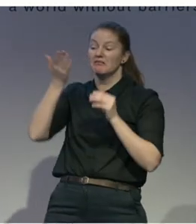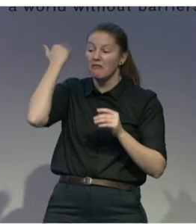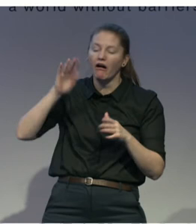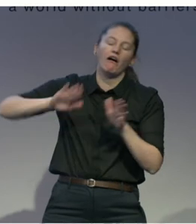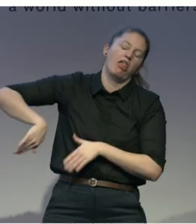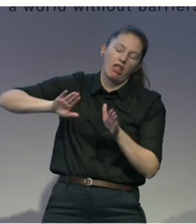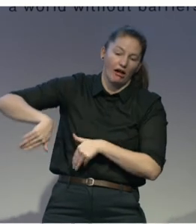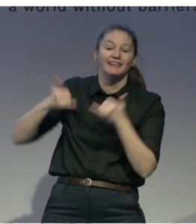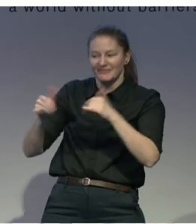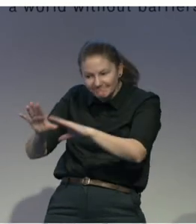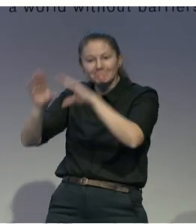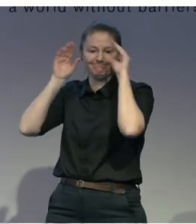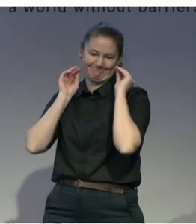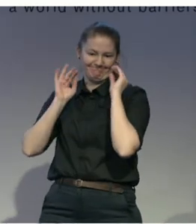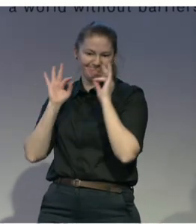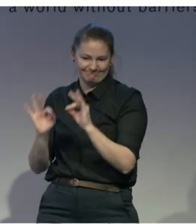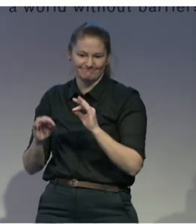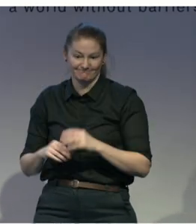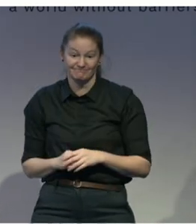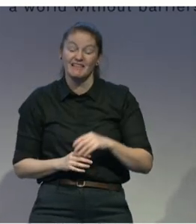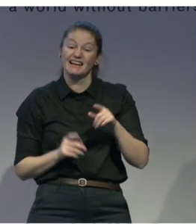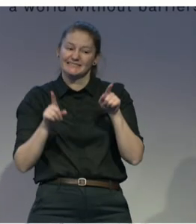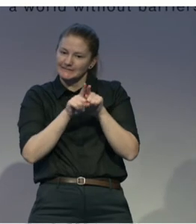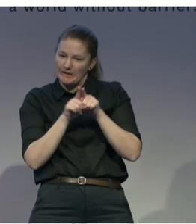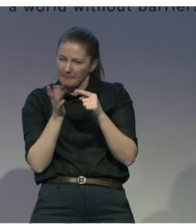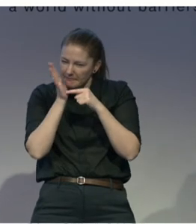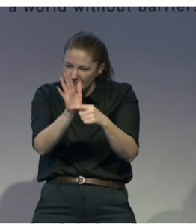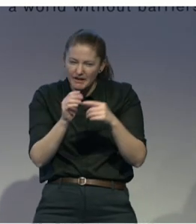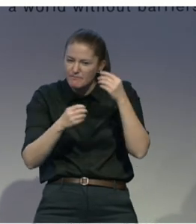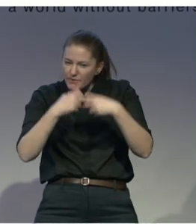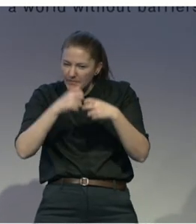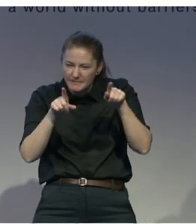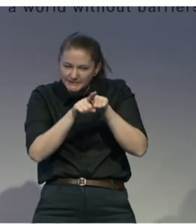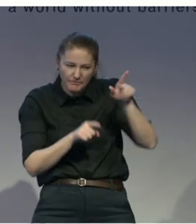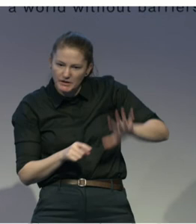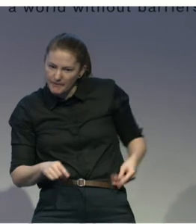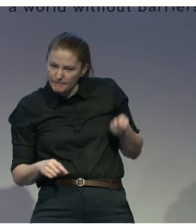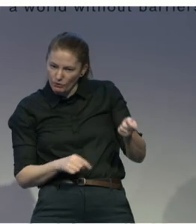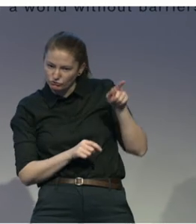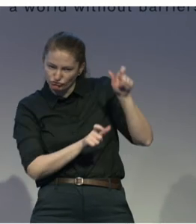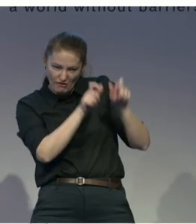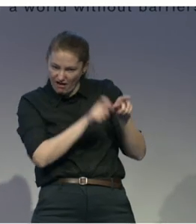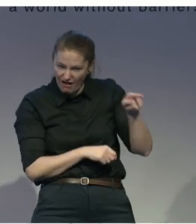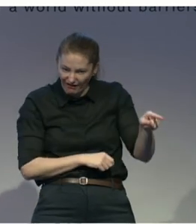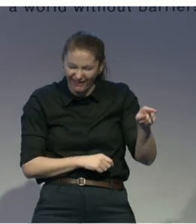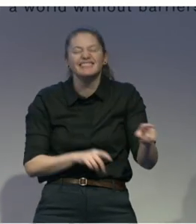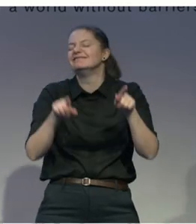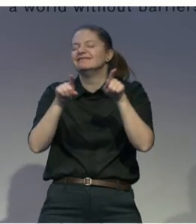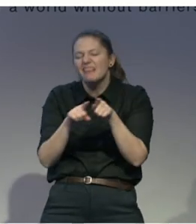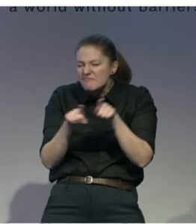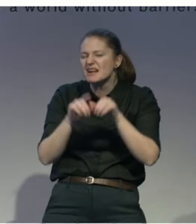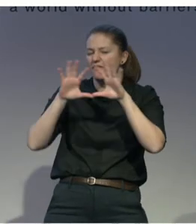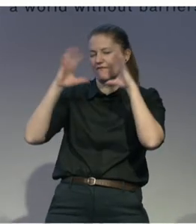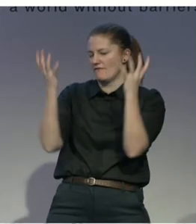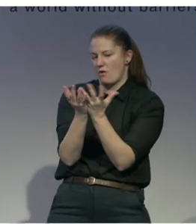of Cambodia, have the same problem. All the world, I have the same problem. But the only